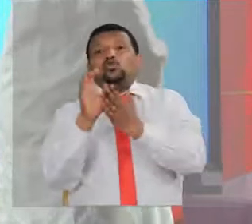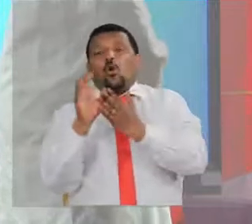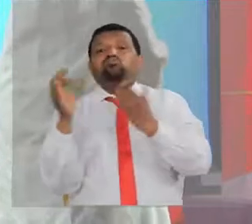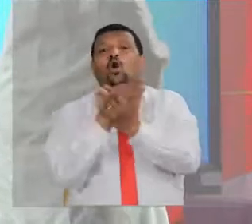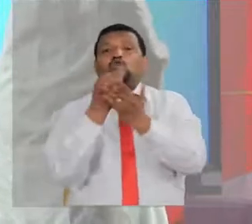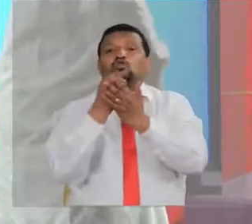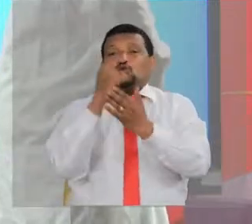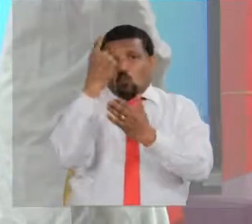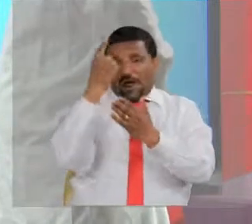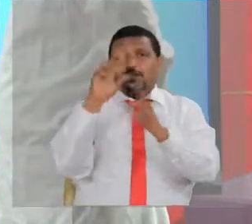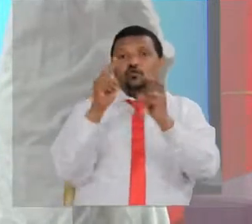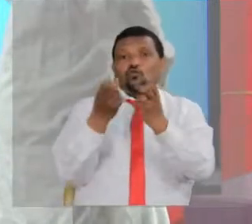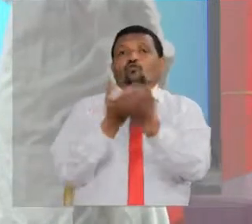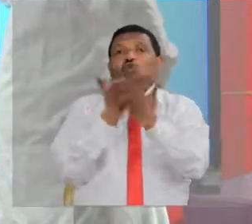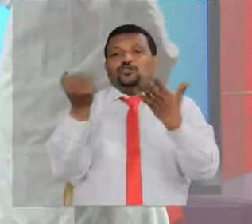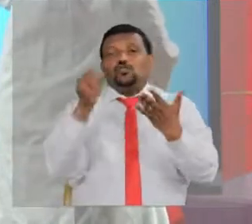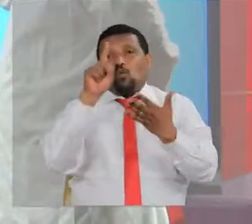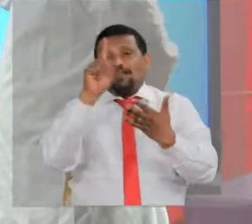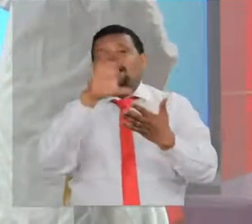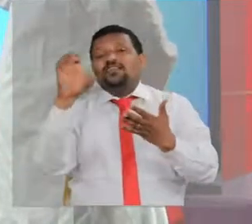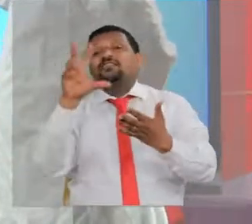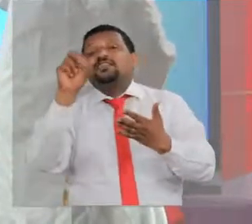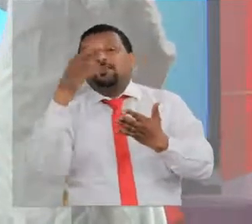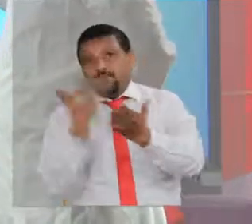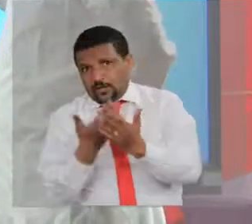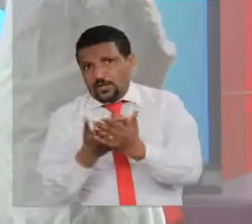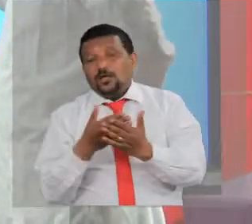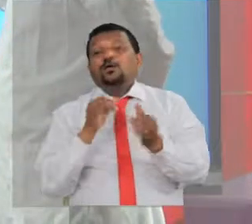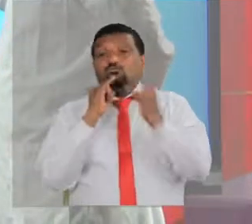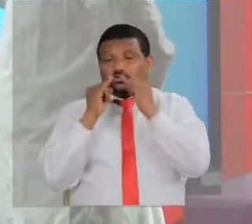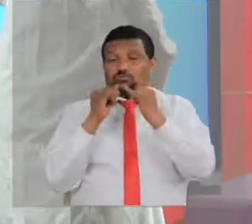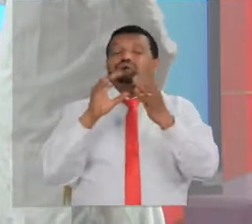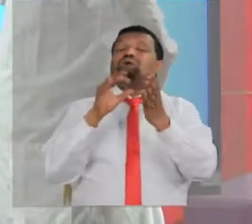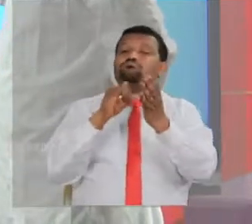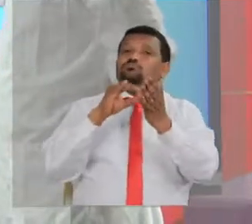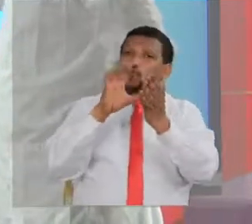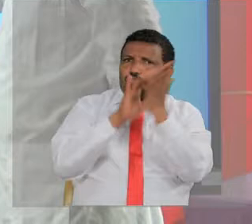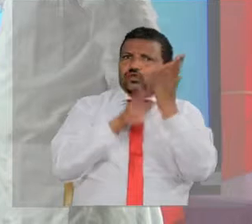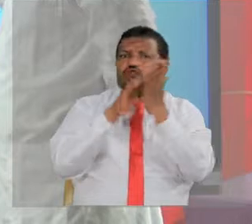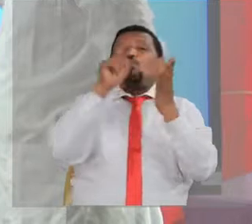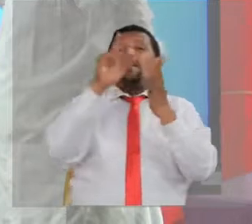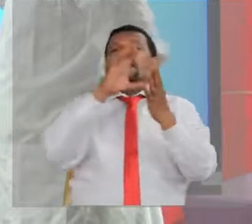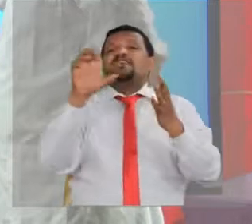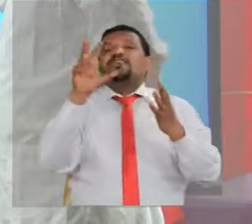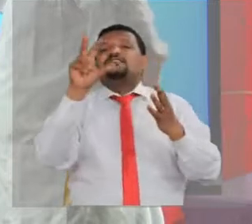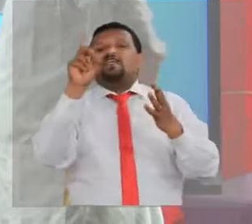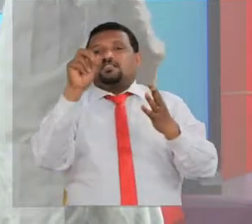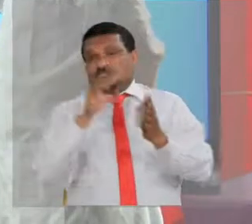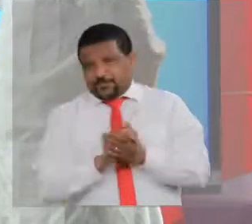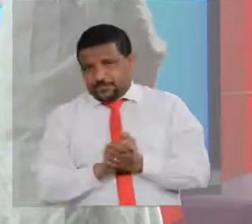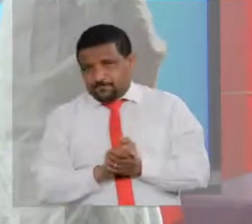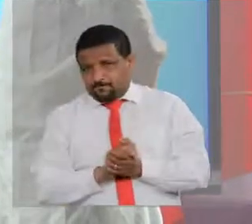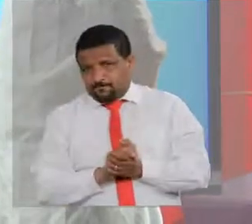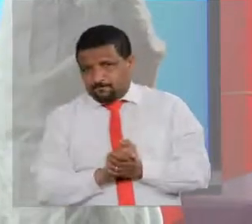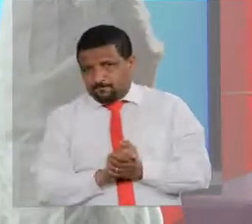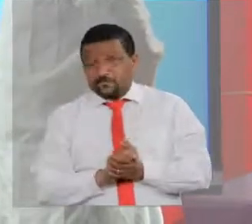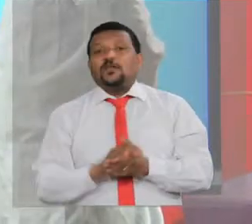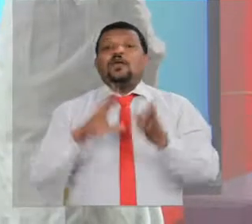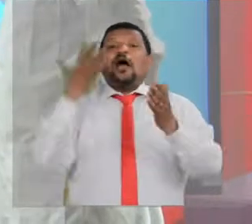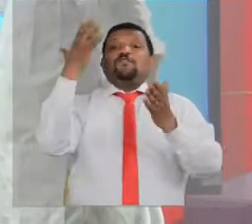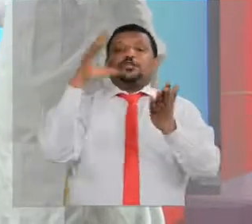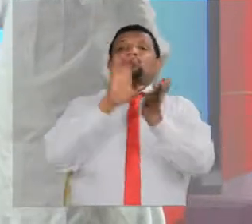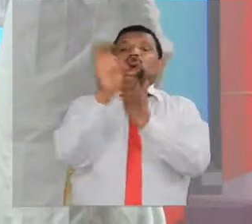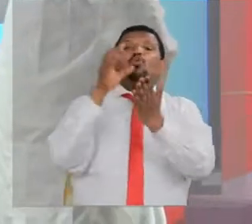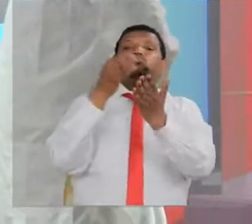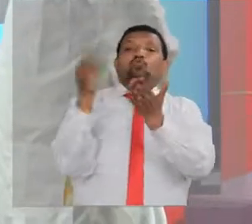commodity is 130 BR, which is calculated by adding 130. The average cost